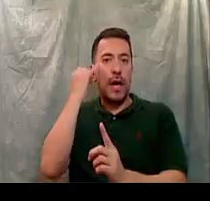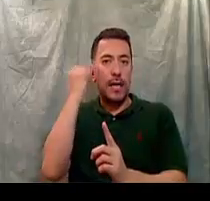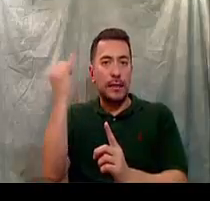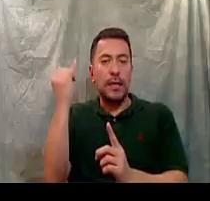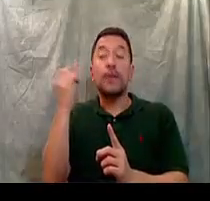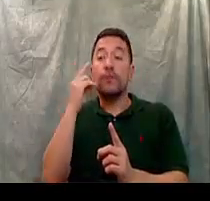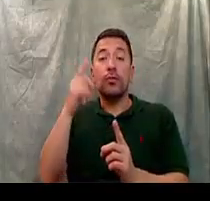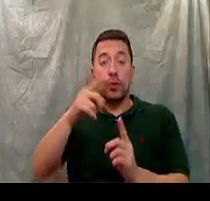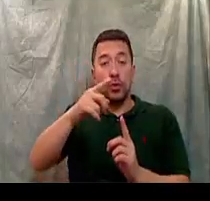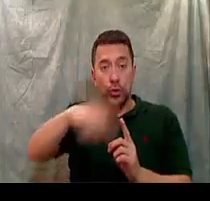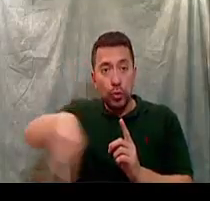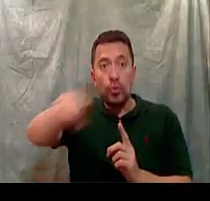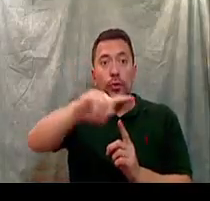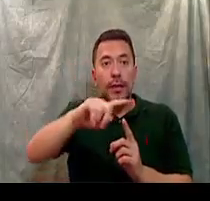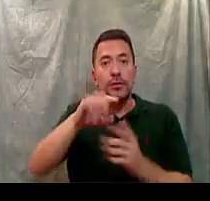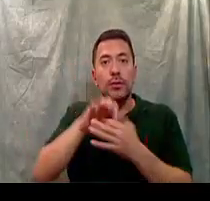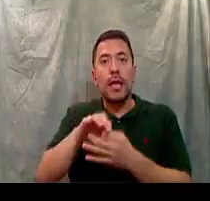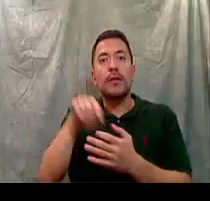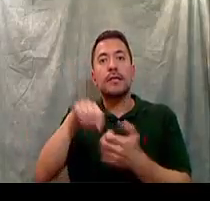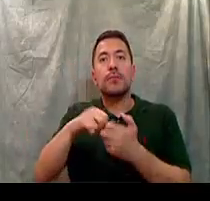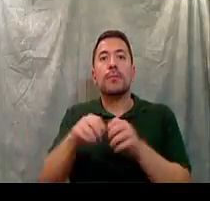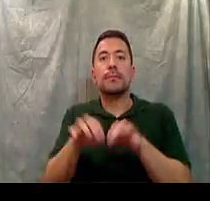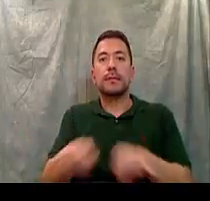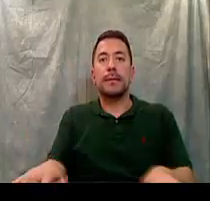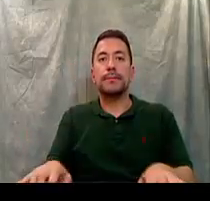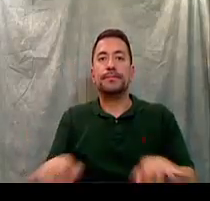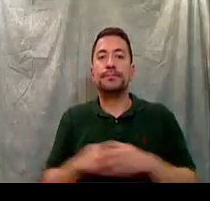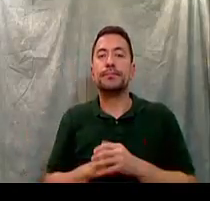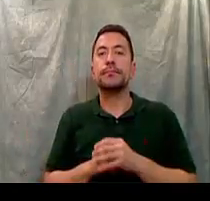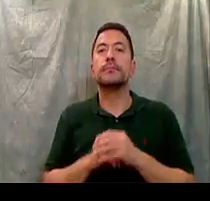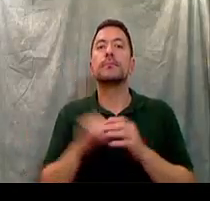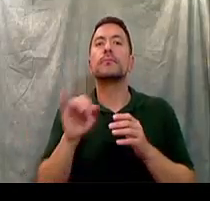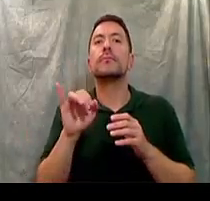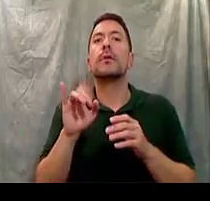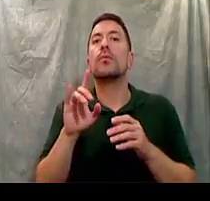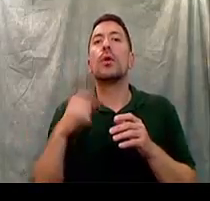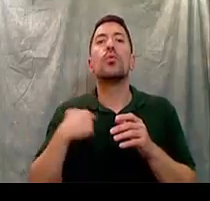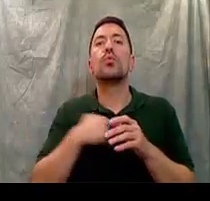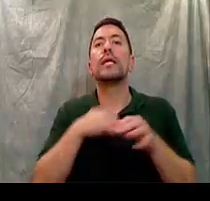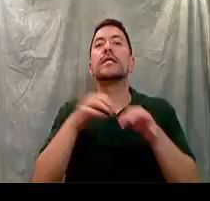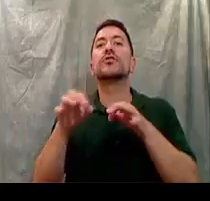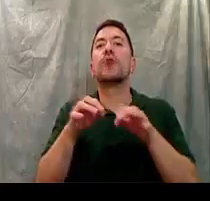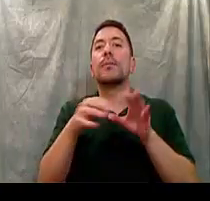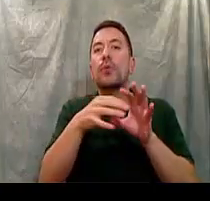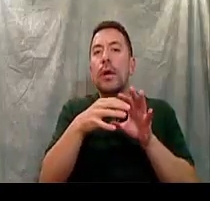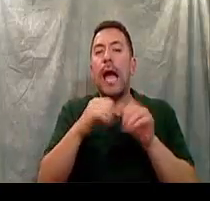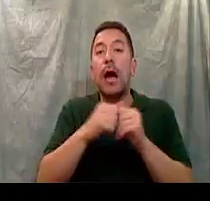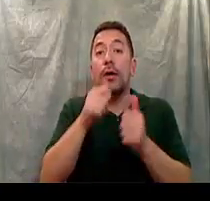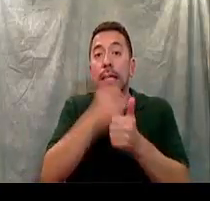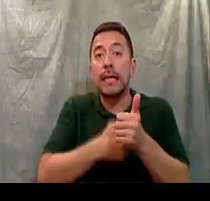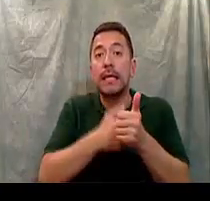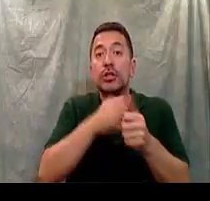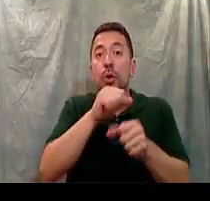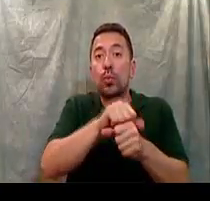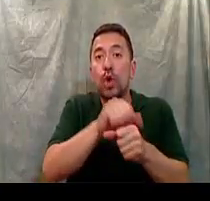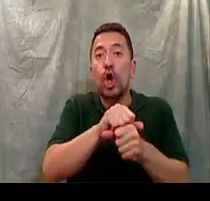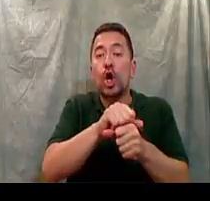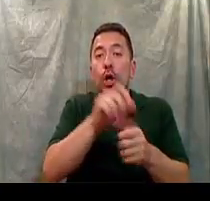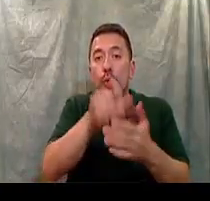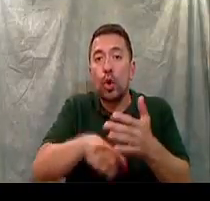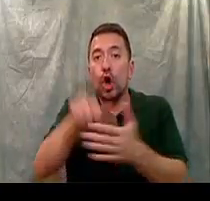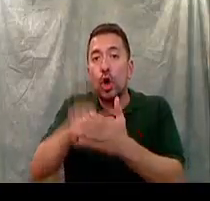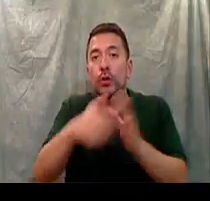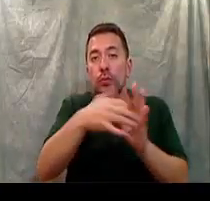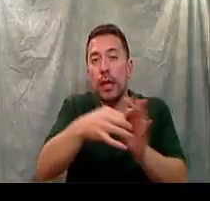going to be around this problem or issue, the problem statement. It's also a place where we describe the relationship of each work to the others. And we try